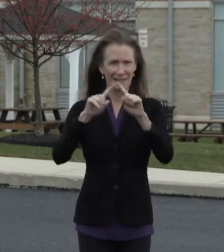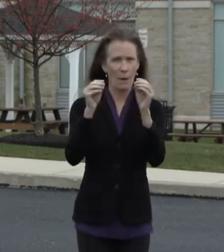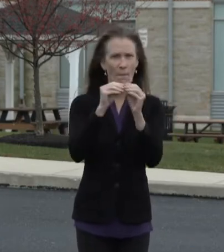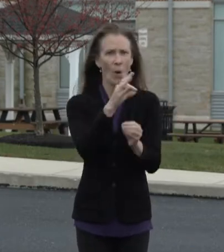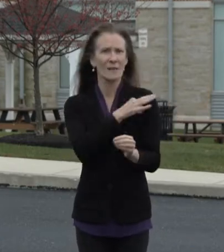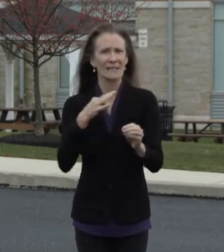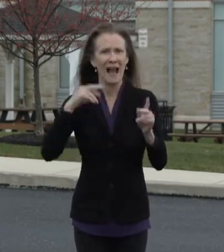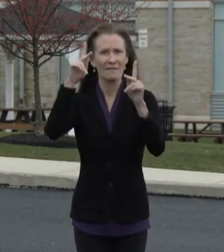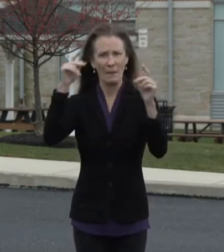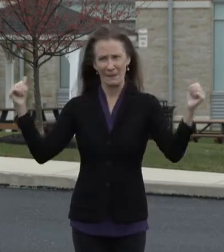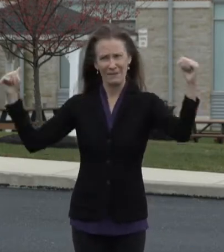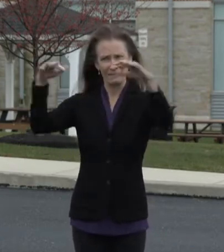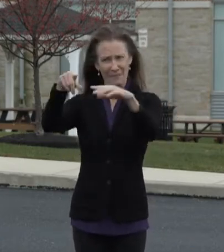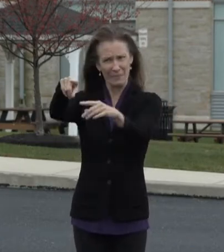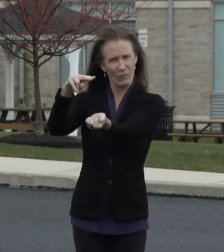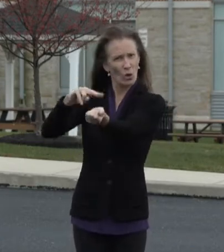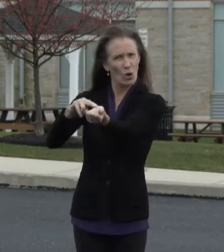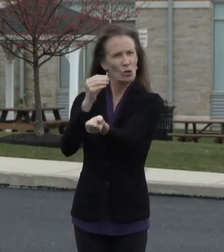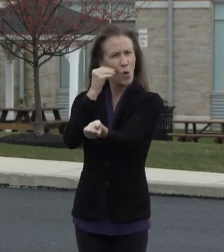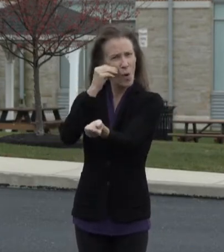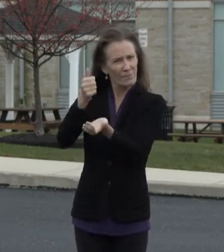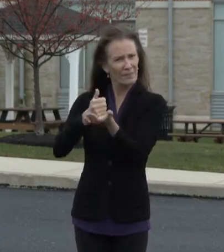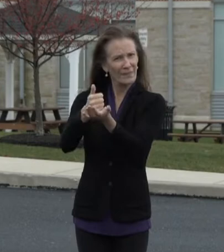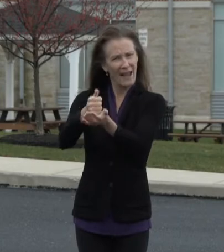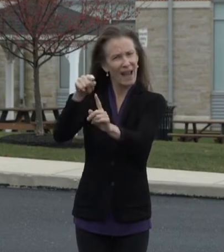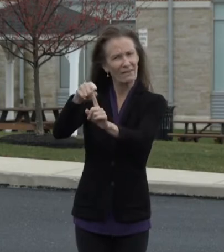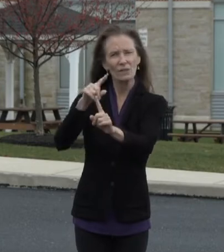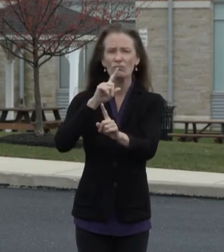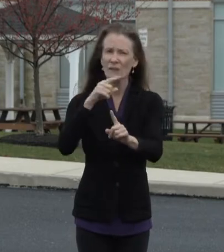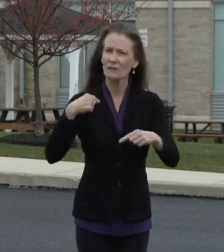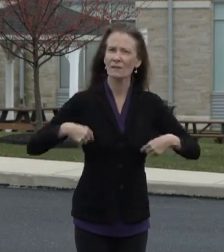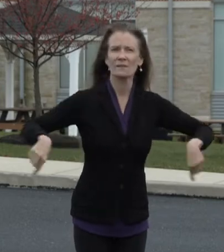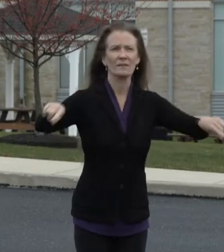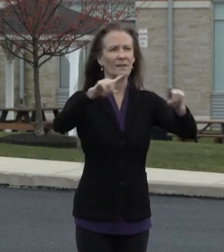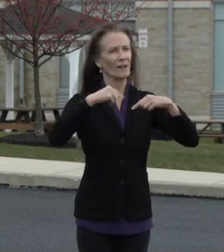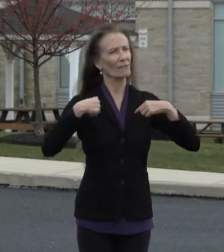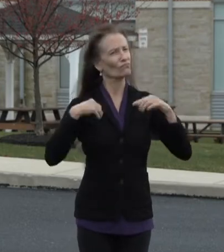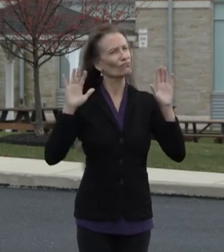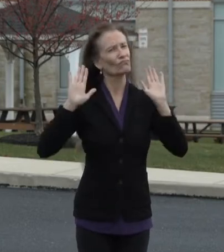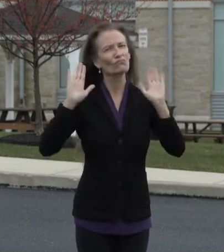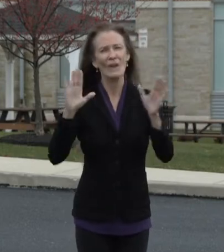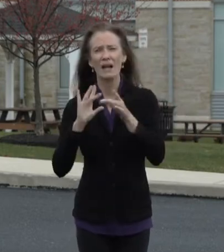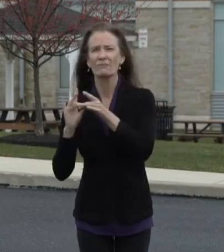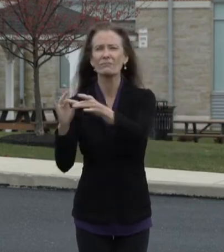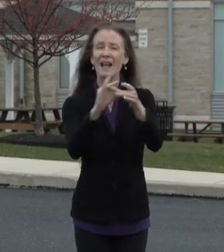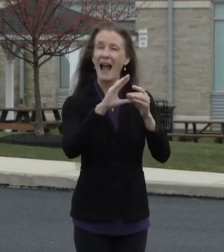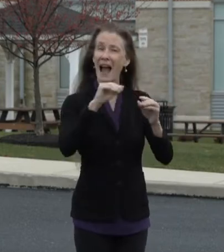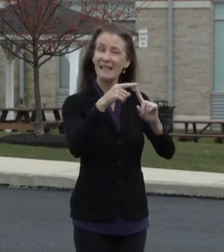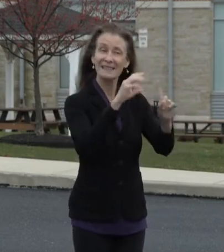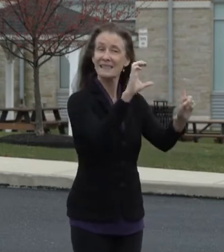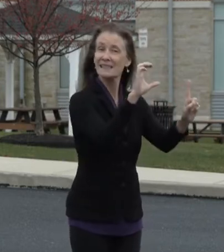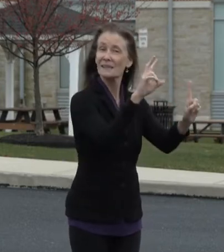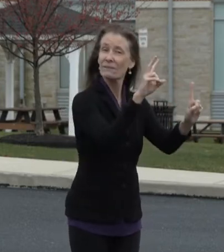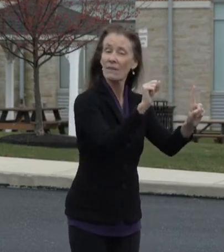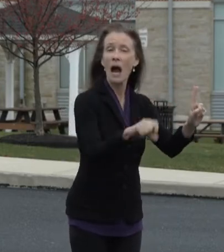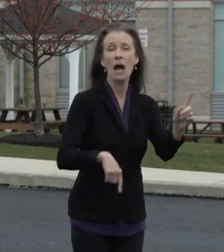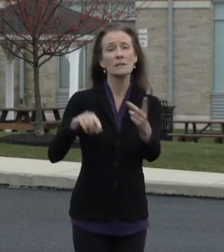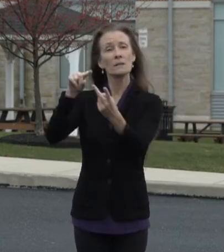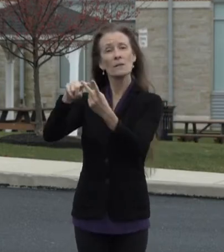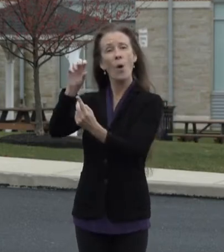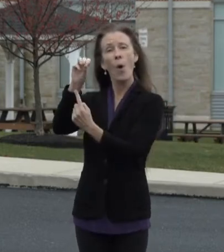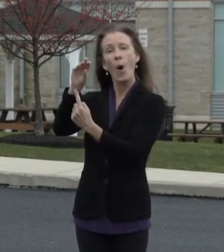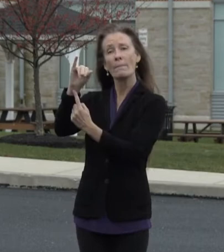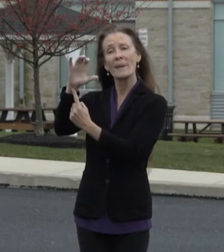state. We have a great partnership with CVS Omnicare, and we have the Regional Response